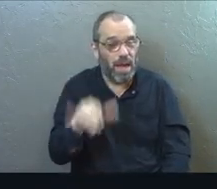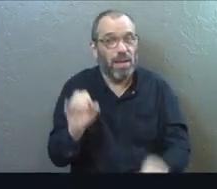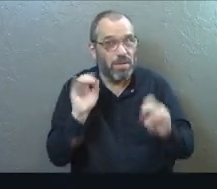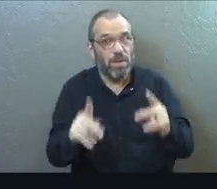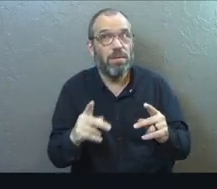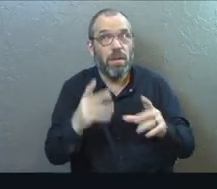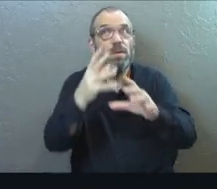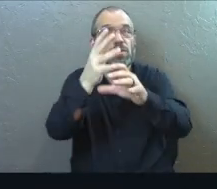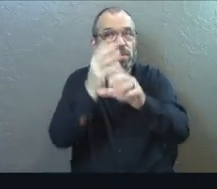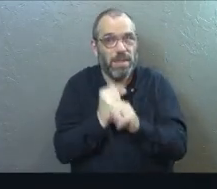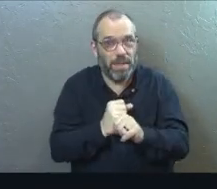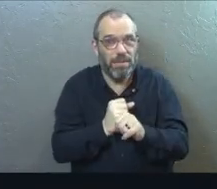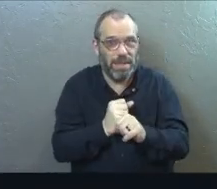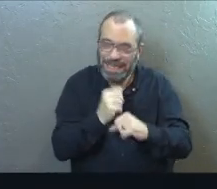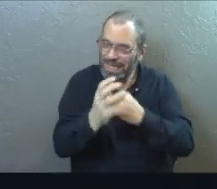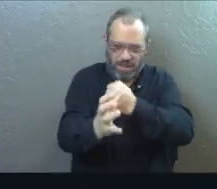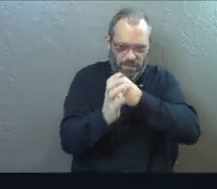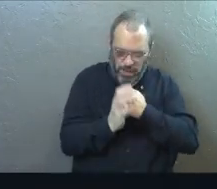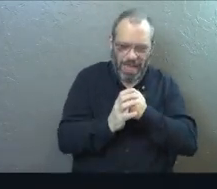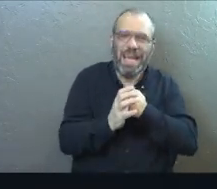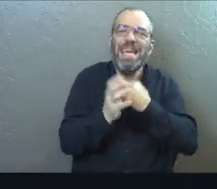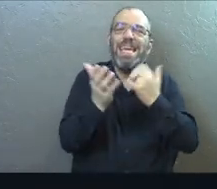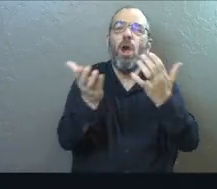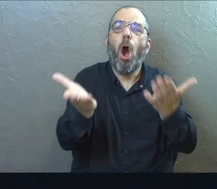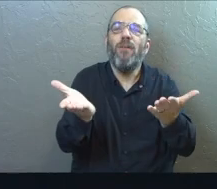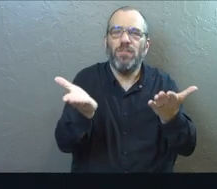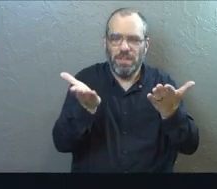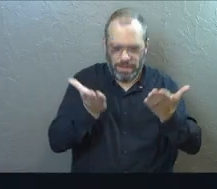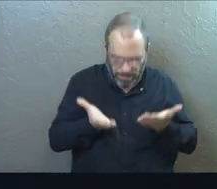to receive that. He does not force it. He offers it to me.